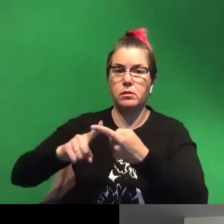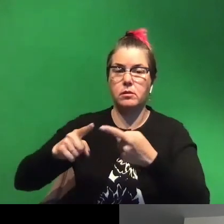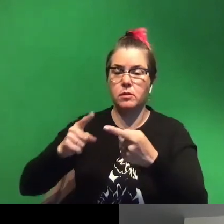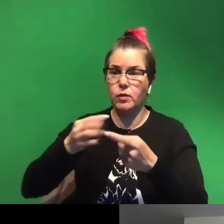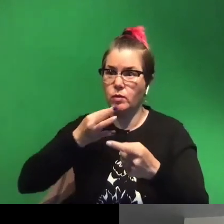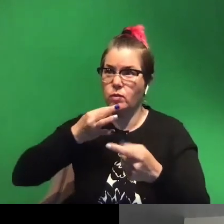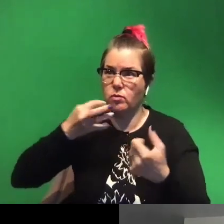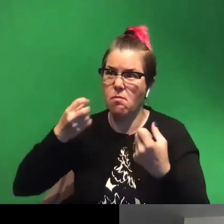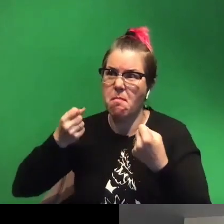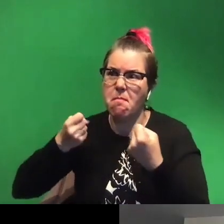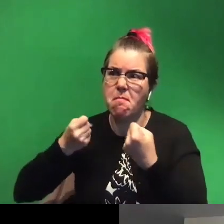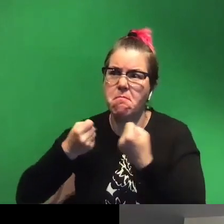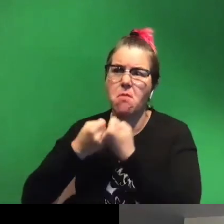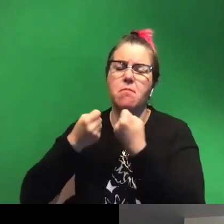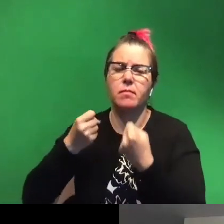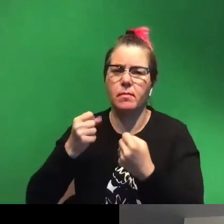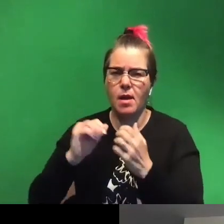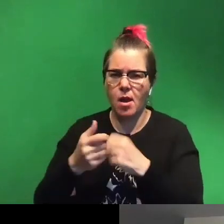happen. Like we're about to get a collision.